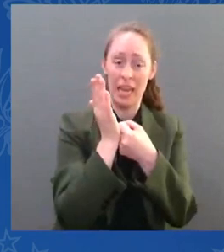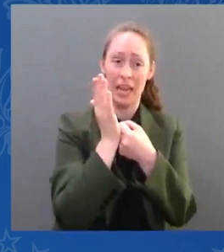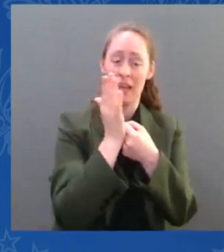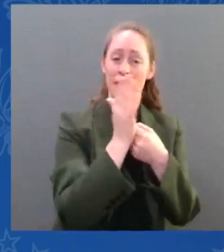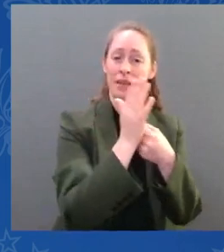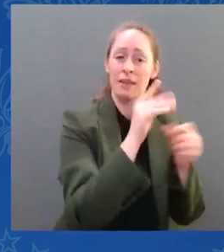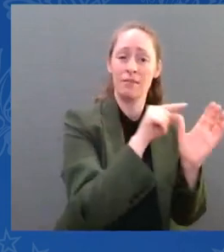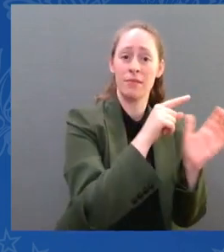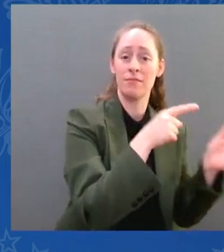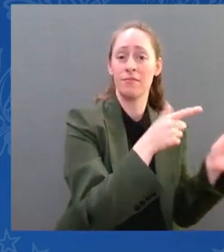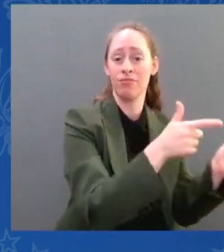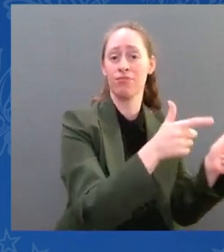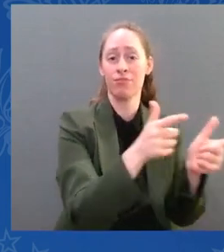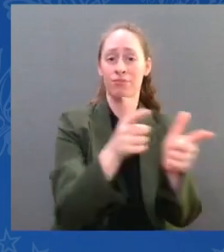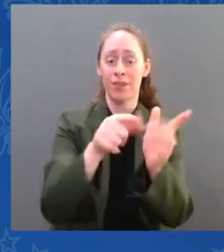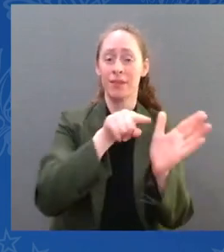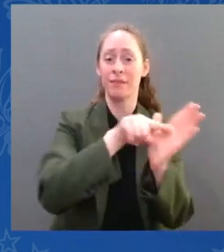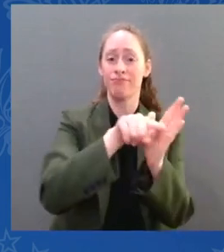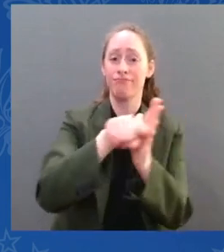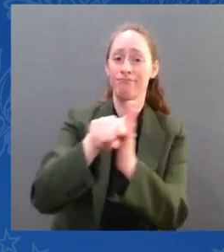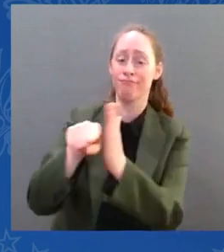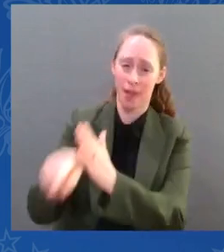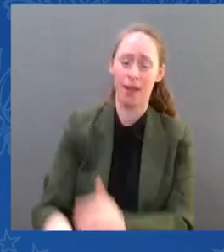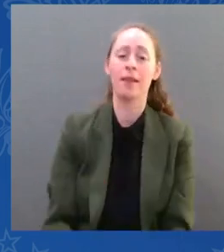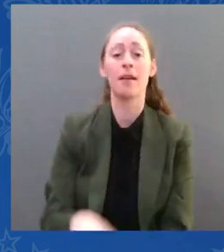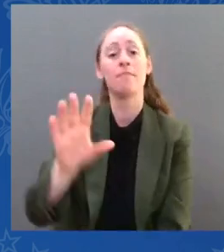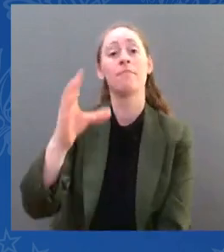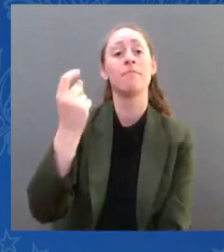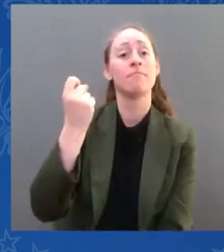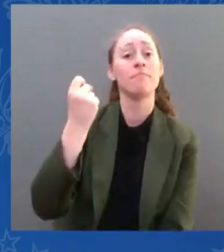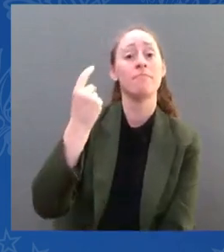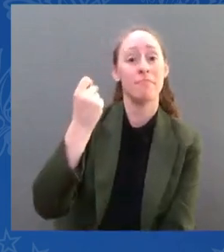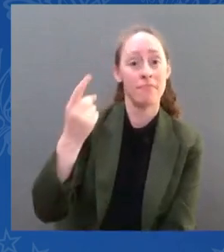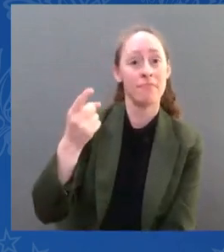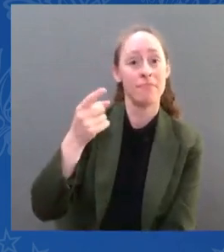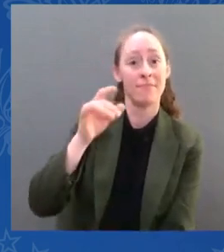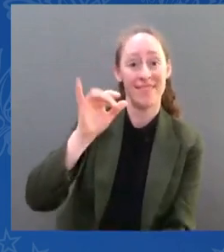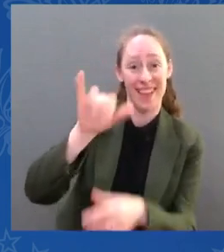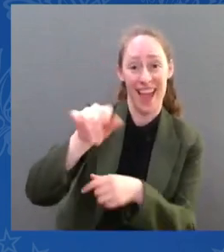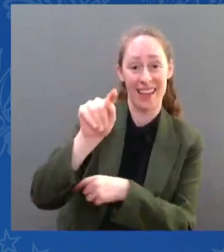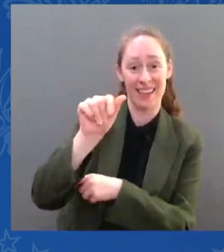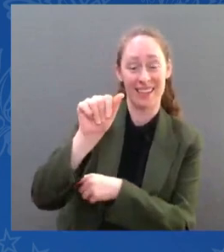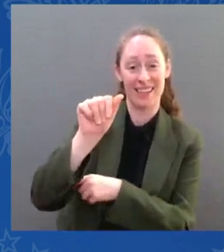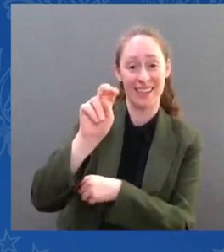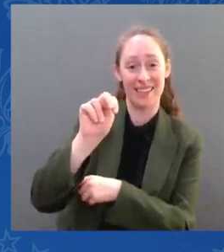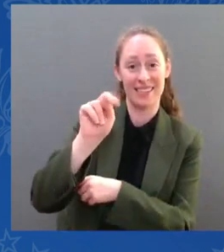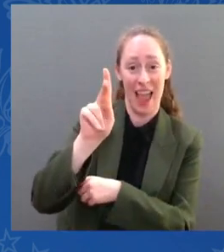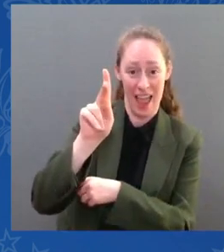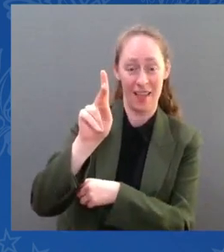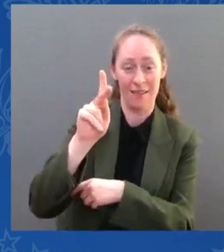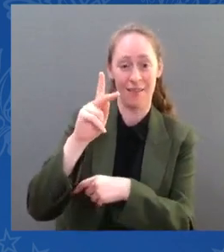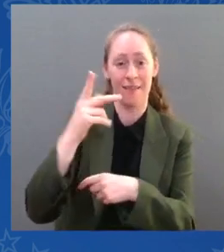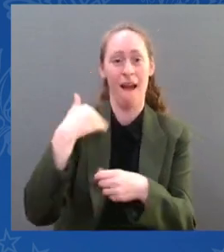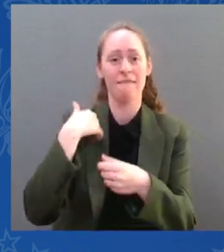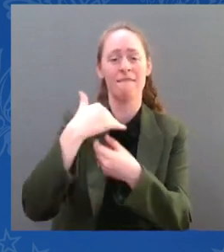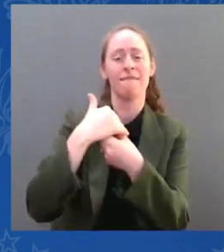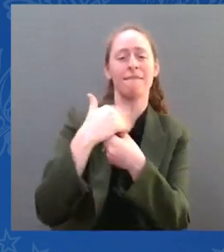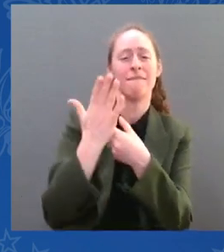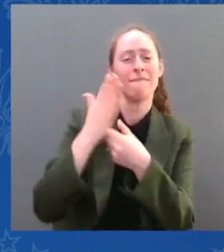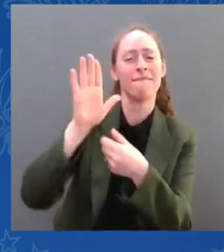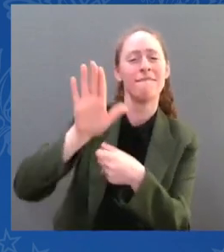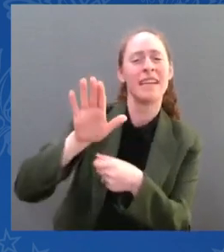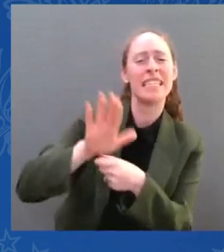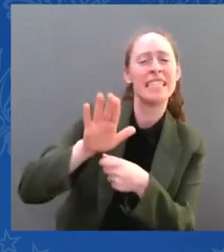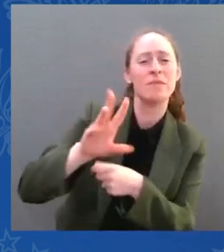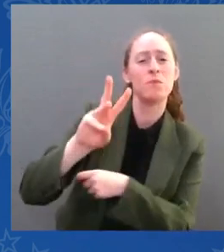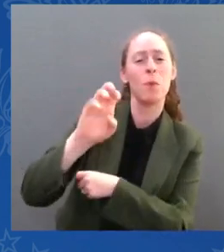cannon. He used the tank's machine gun. He used his personal rifle. He sustained fire, drove back the attackers, and created a